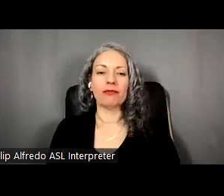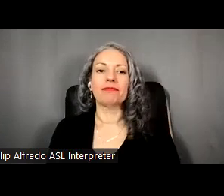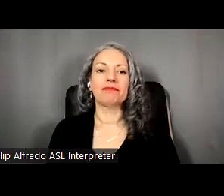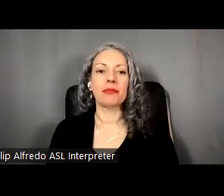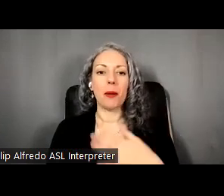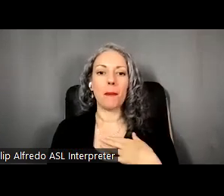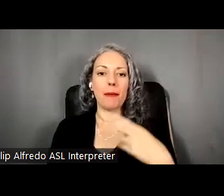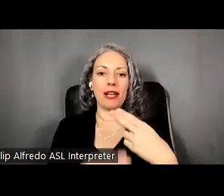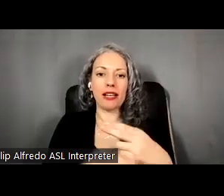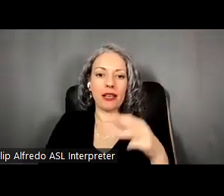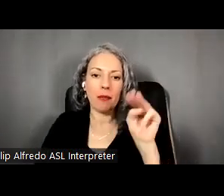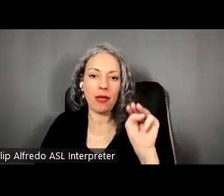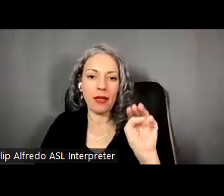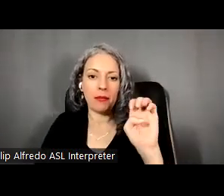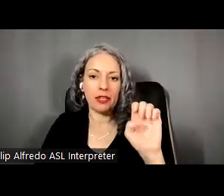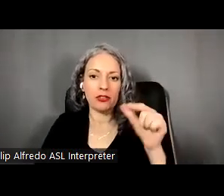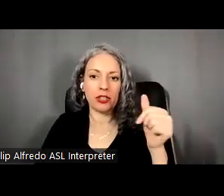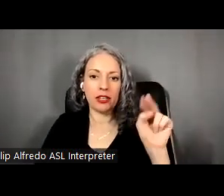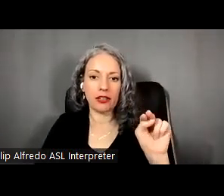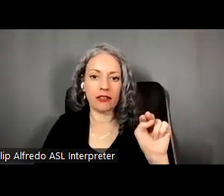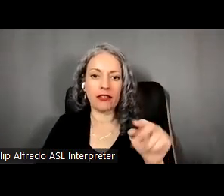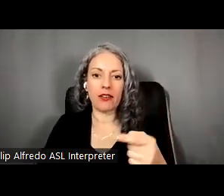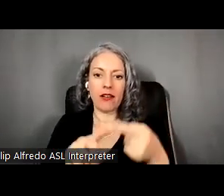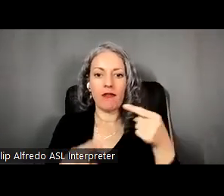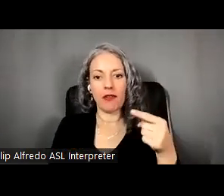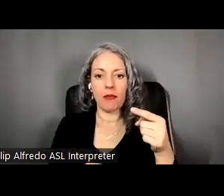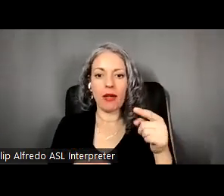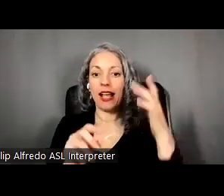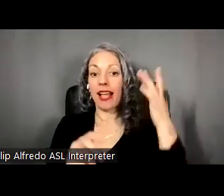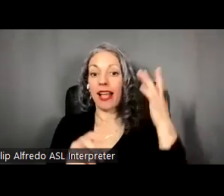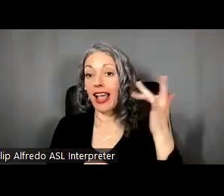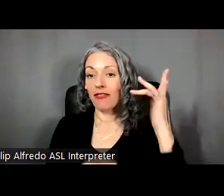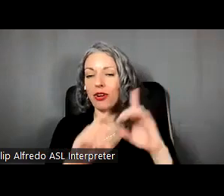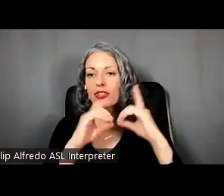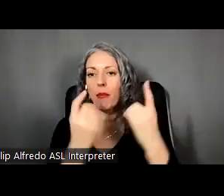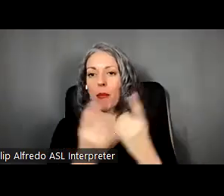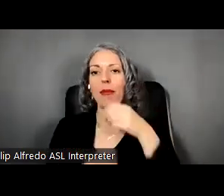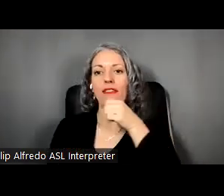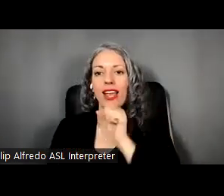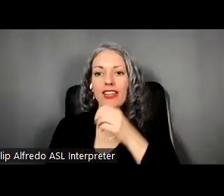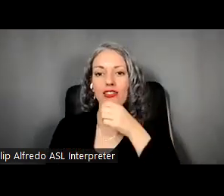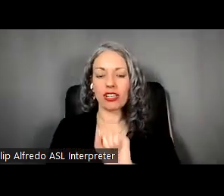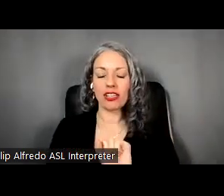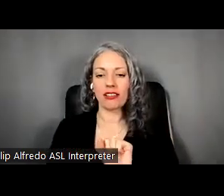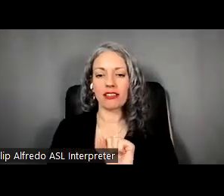Megan Morgan. I'm here from the California Department of Aging, just to go over a few meeting logistics with